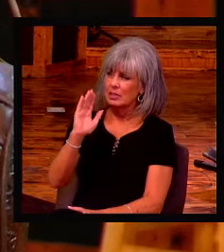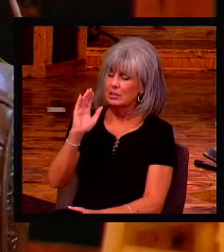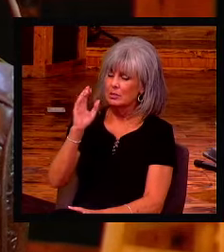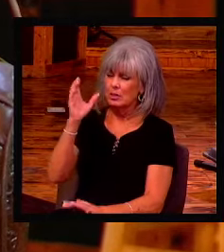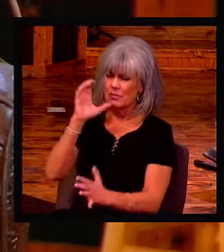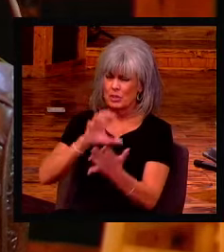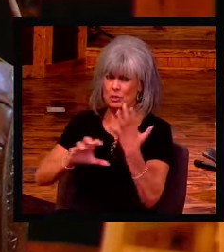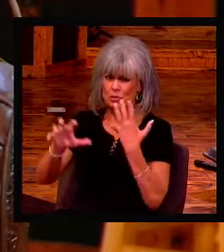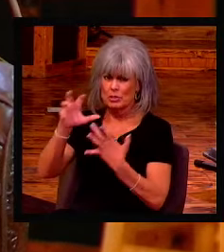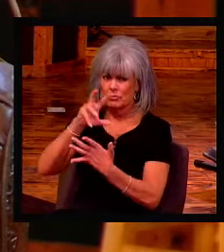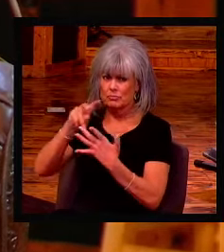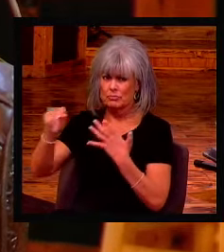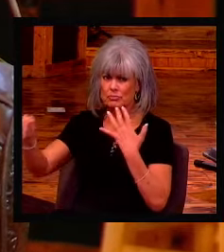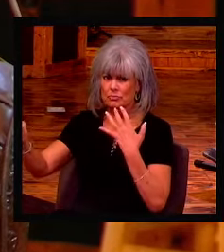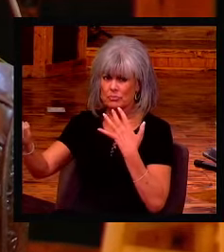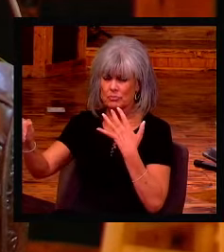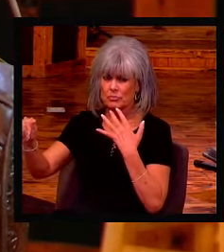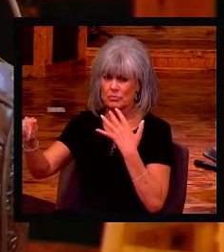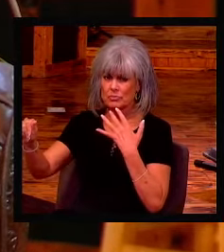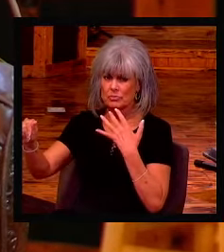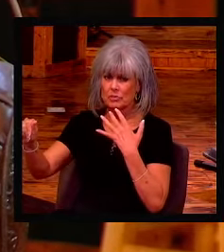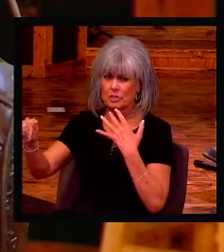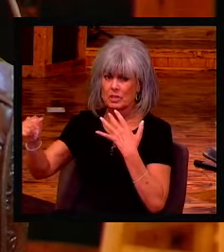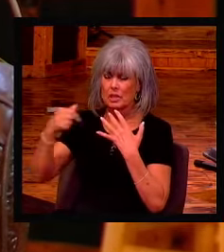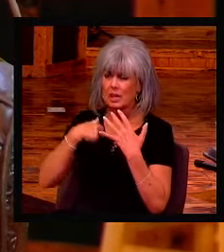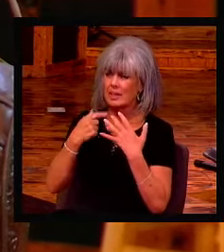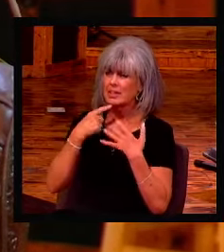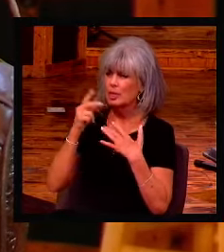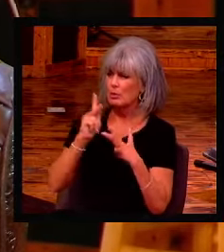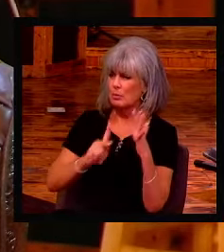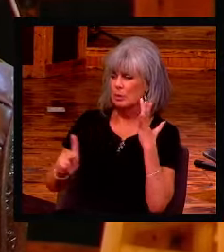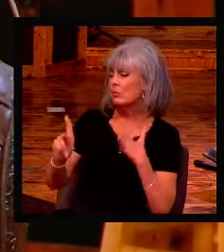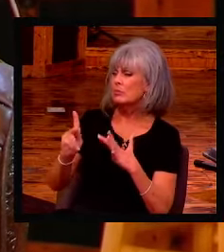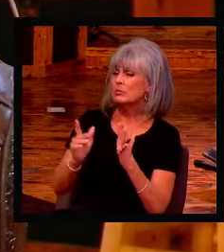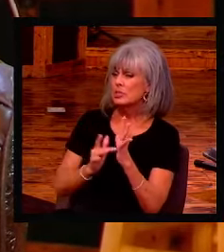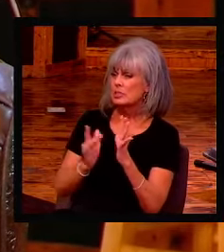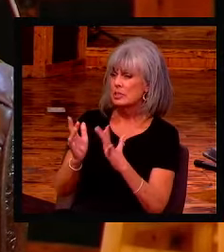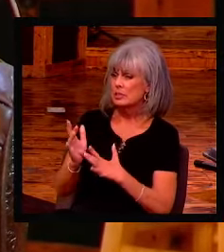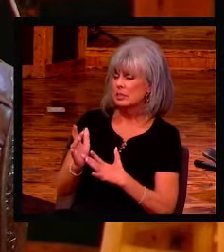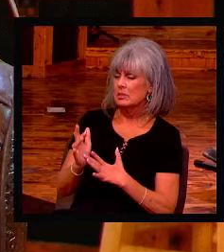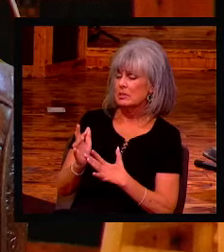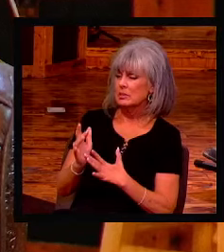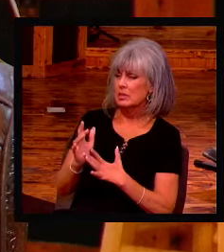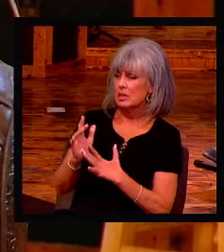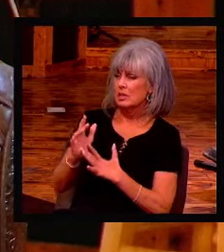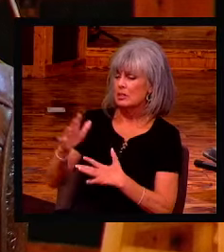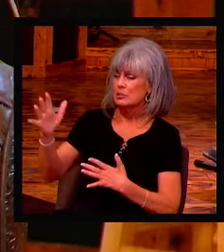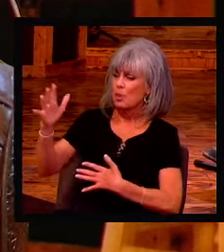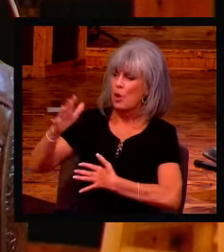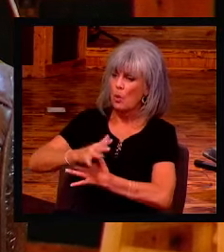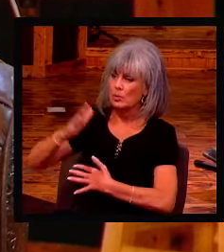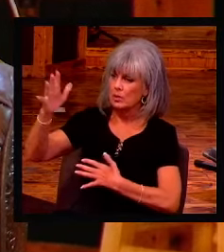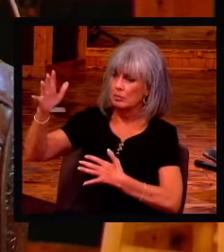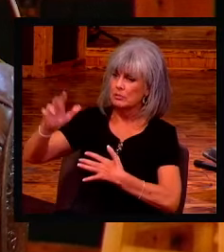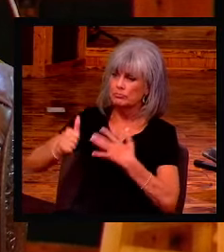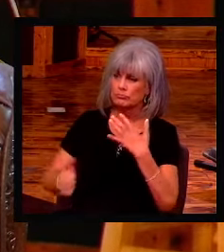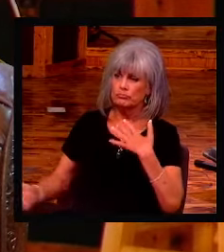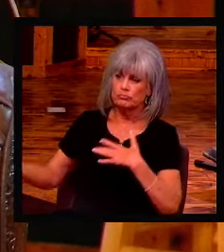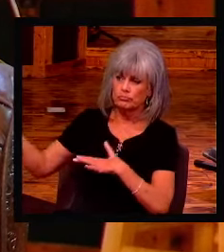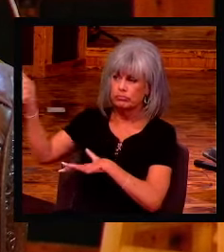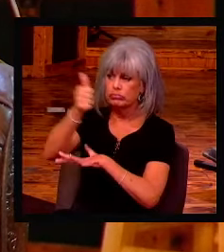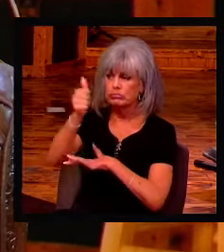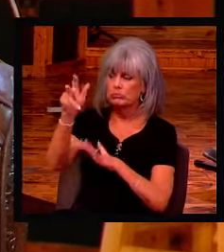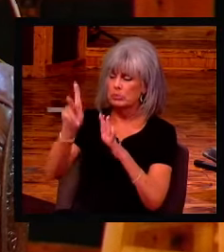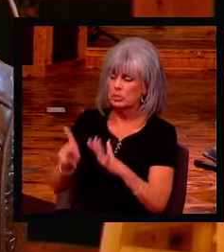What I would tell people is the same thing. Jesus is the ultimate person. There are